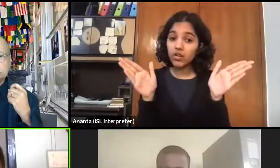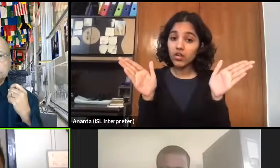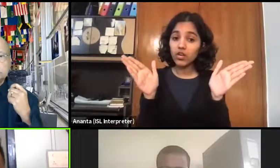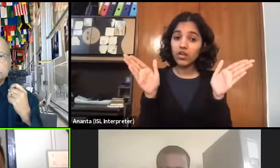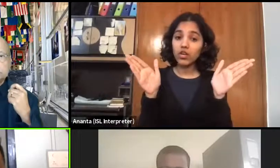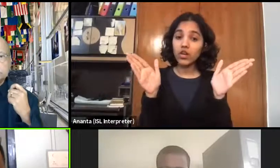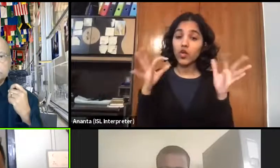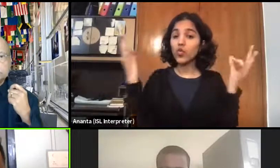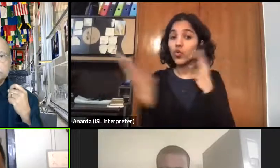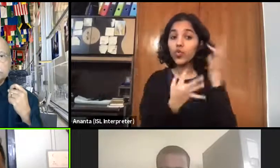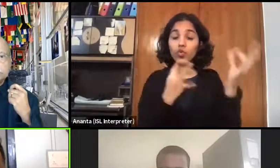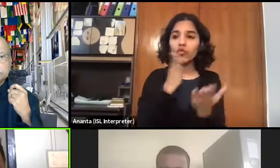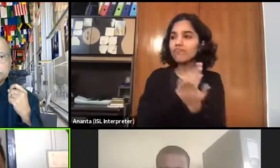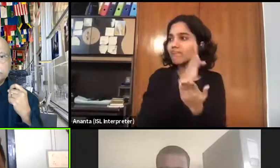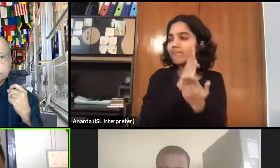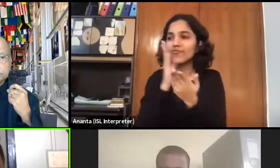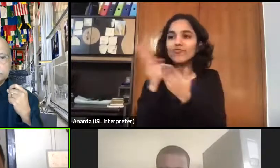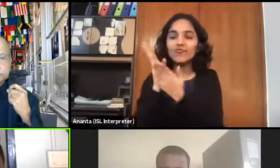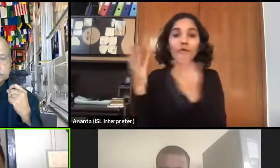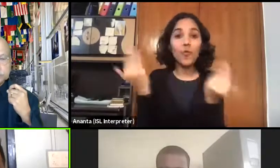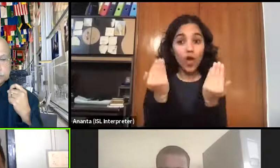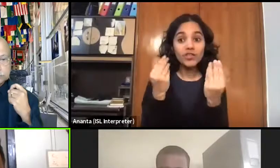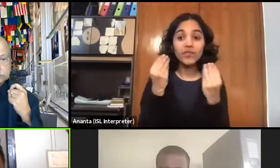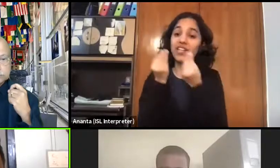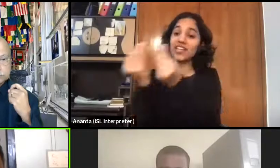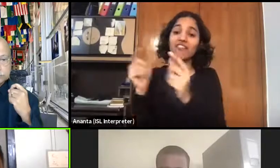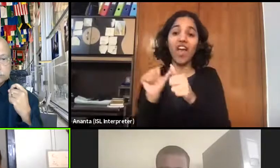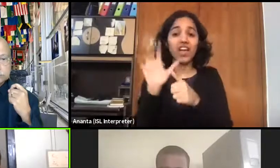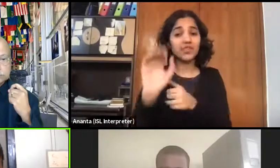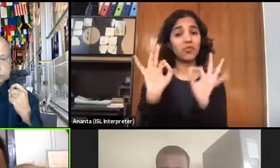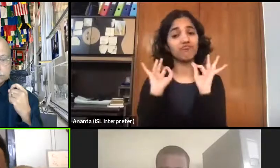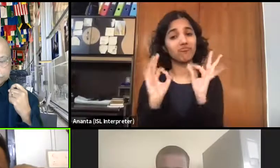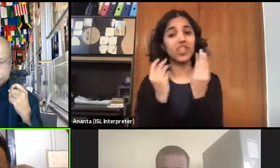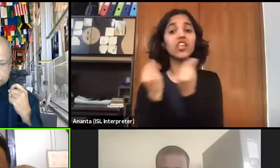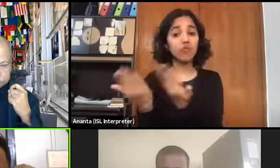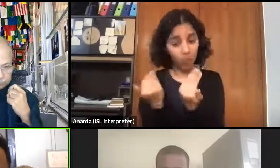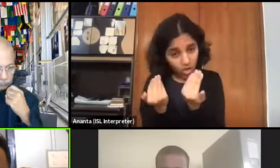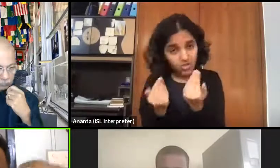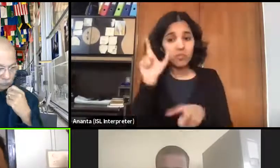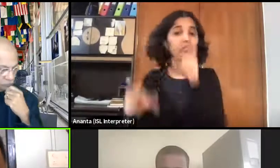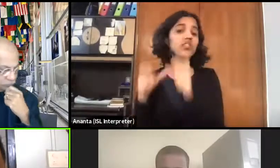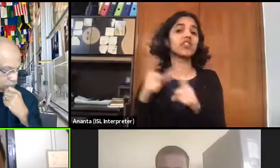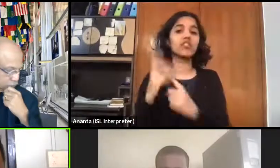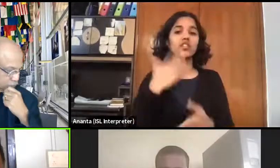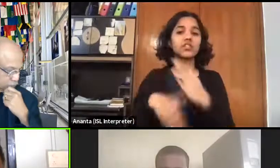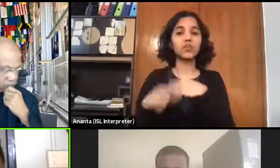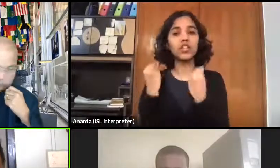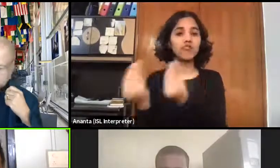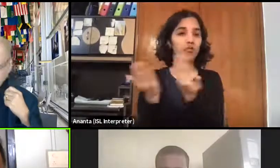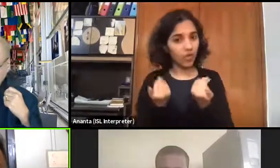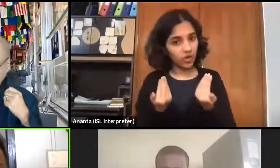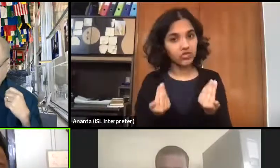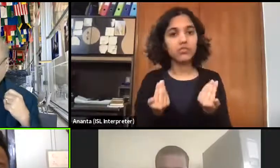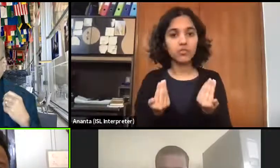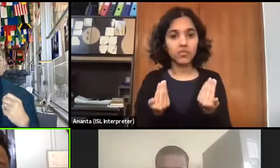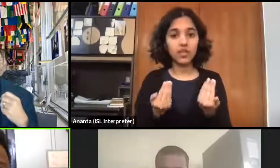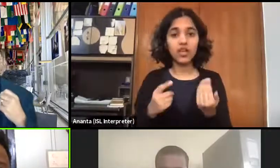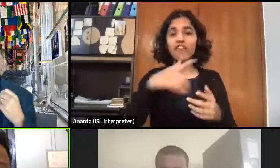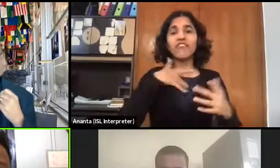up a new horizon for people with disabilities, a new horizon of people with disability, and only the sky will be the